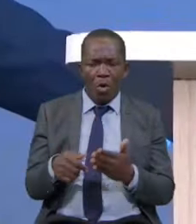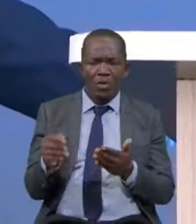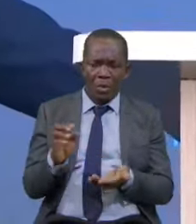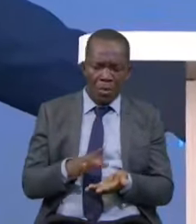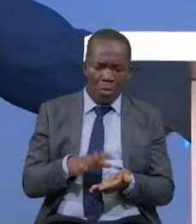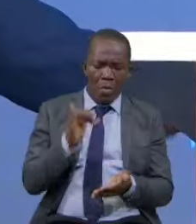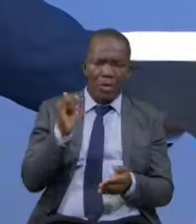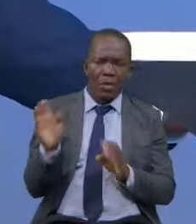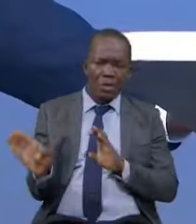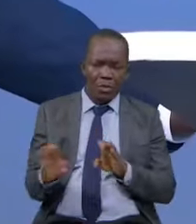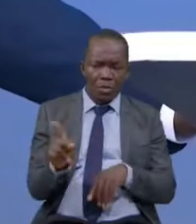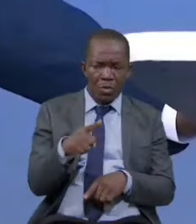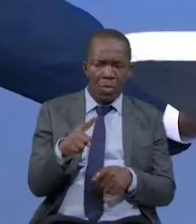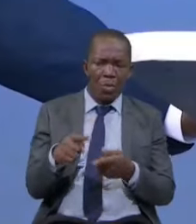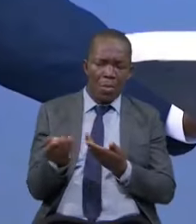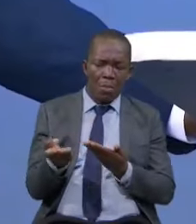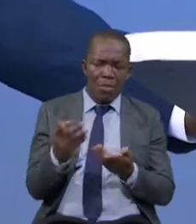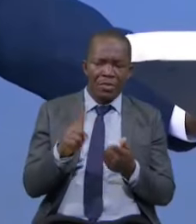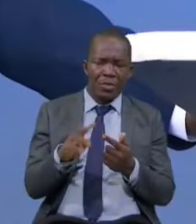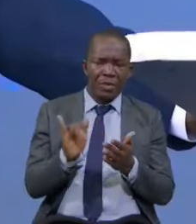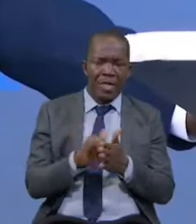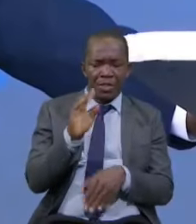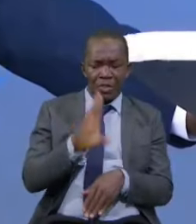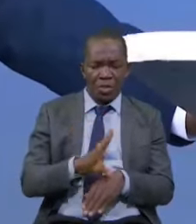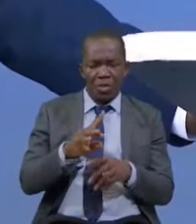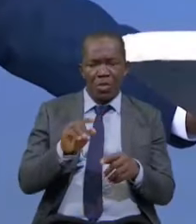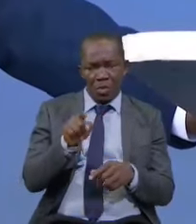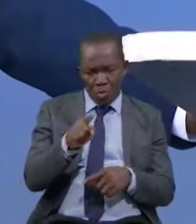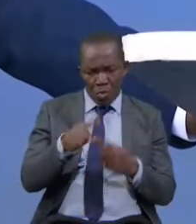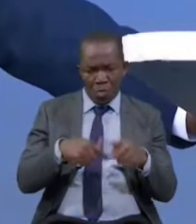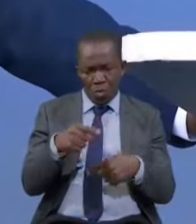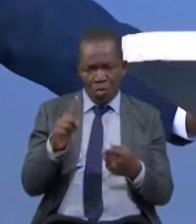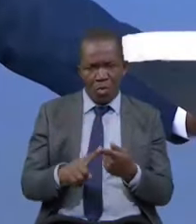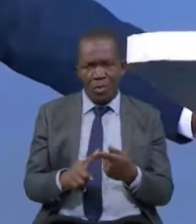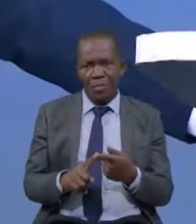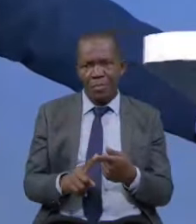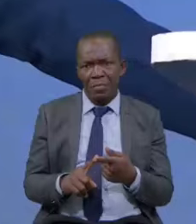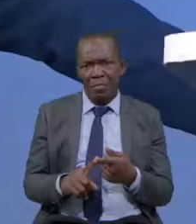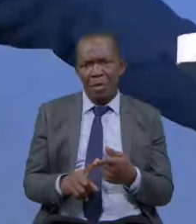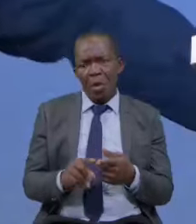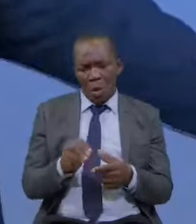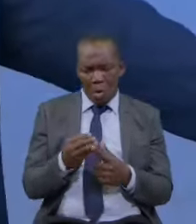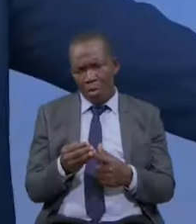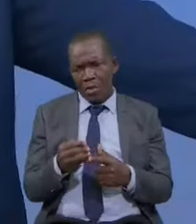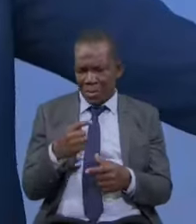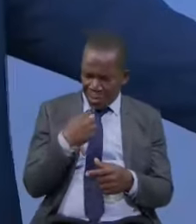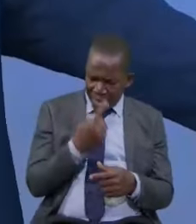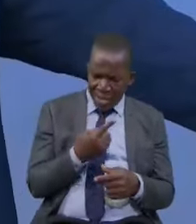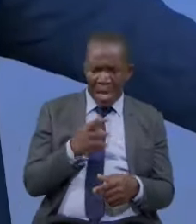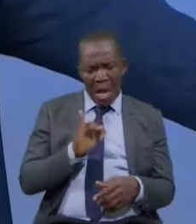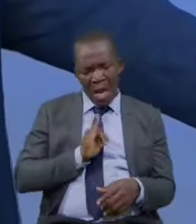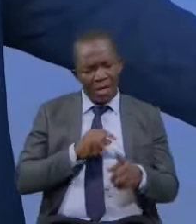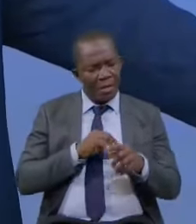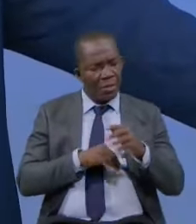they say, you know, I don't go to church. They say, I do this. And they too, they